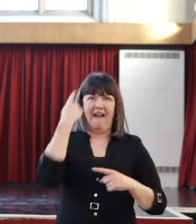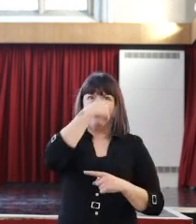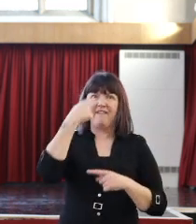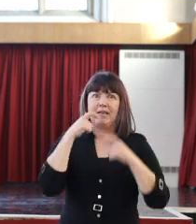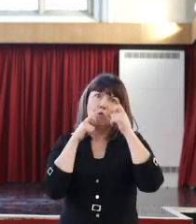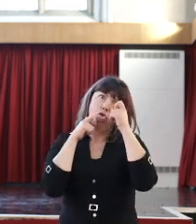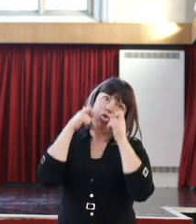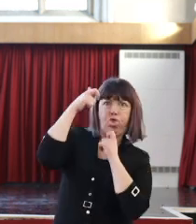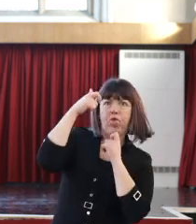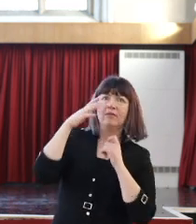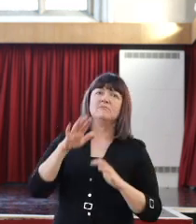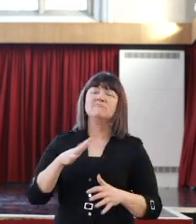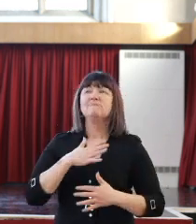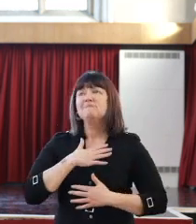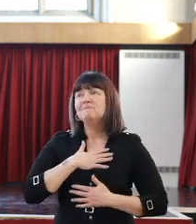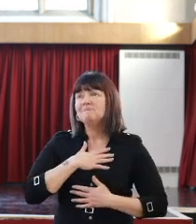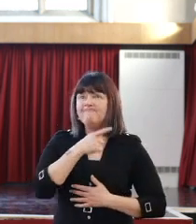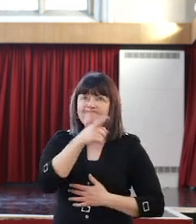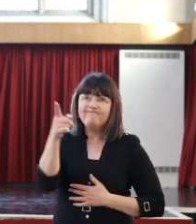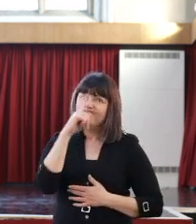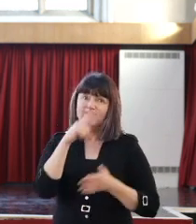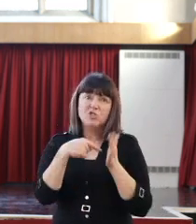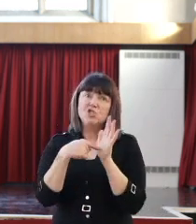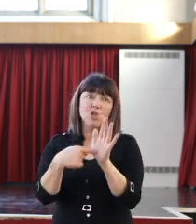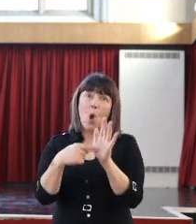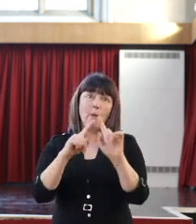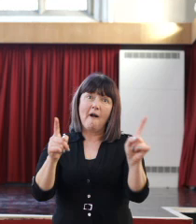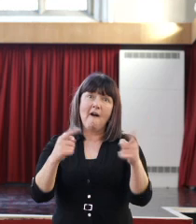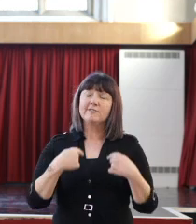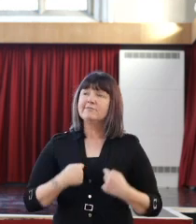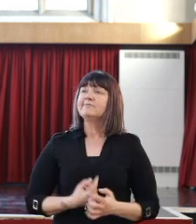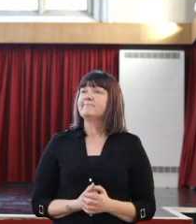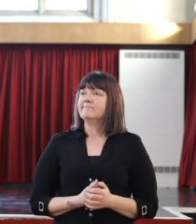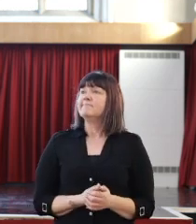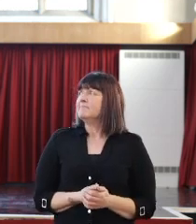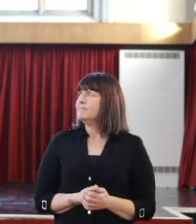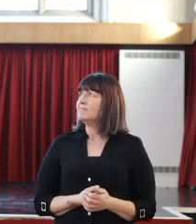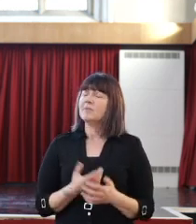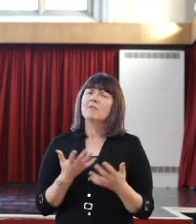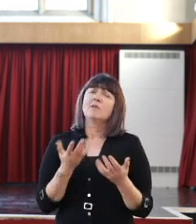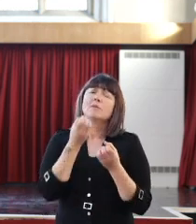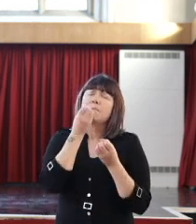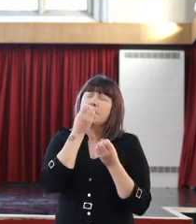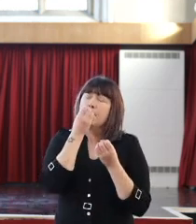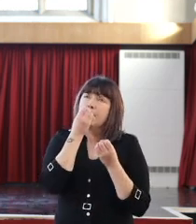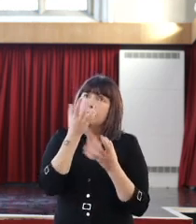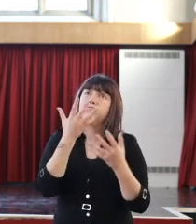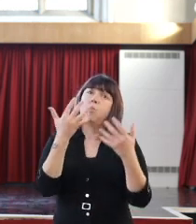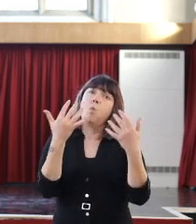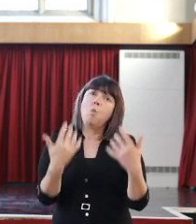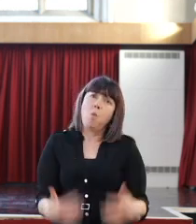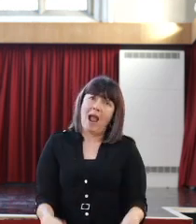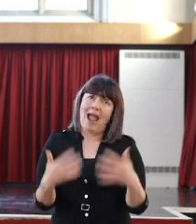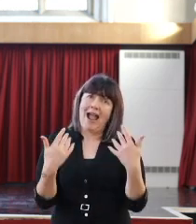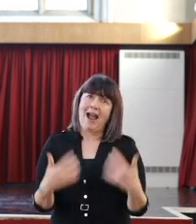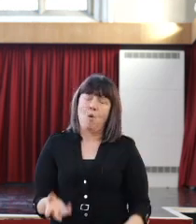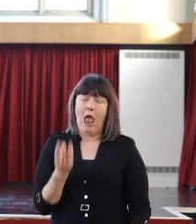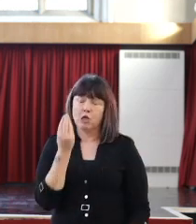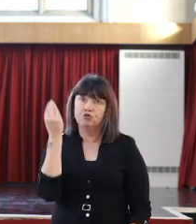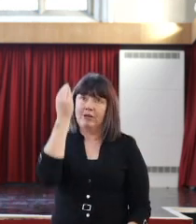I'm really sad I can't show it to you, but yeah, there were some amazing pieces of creativity that came out of those